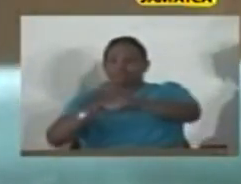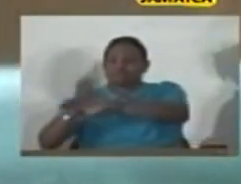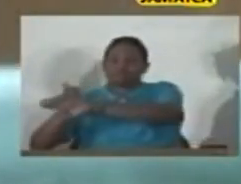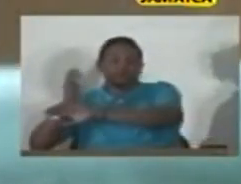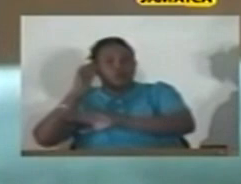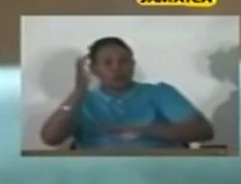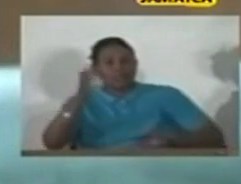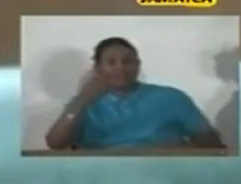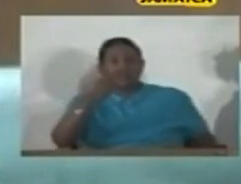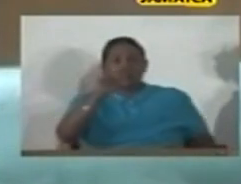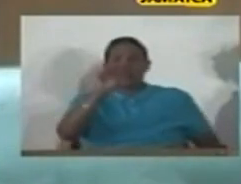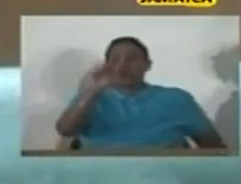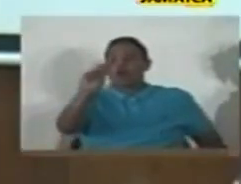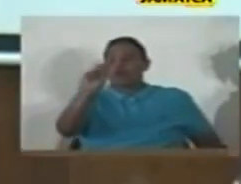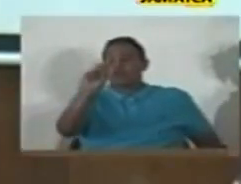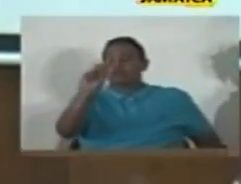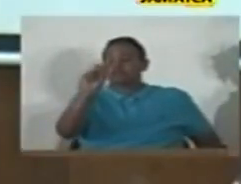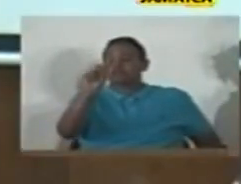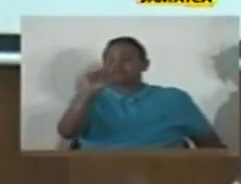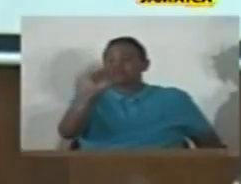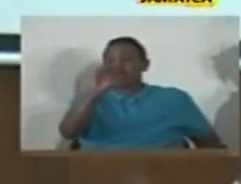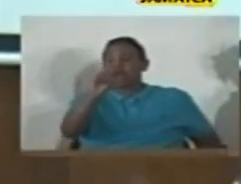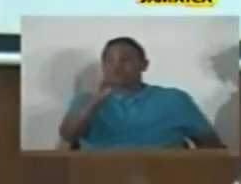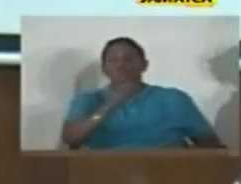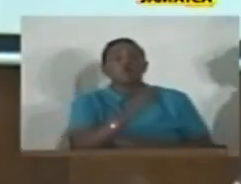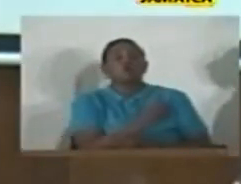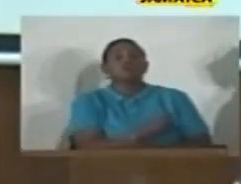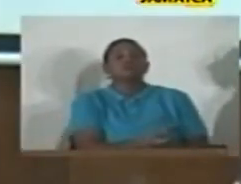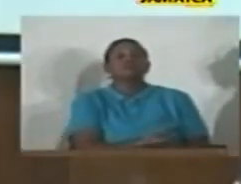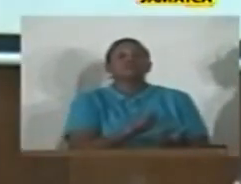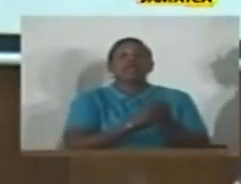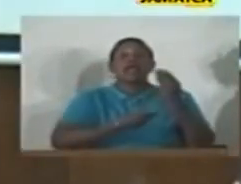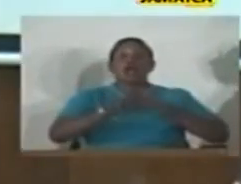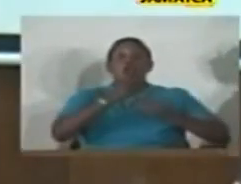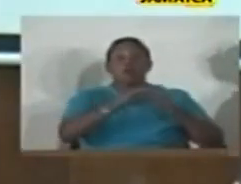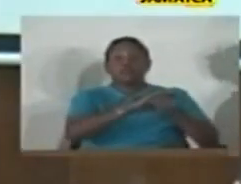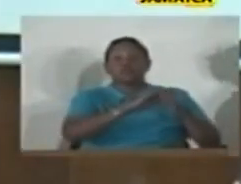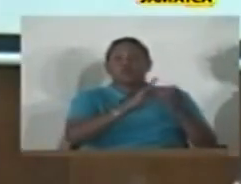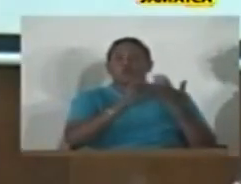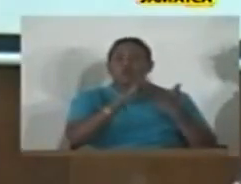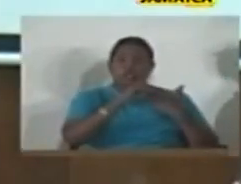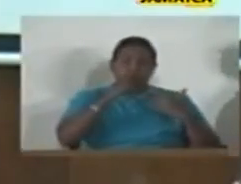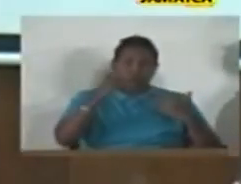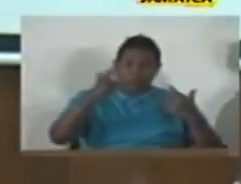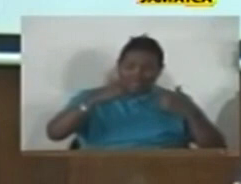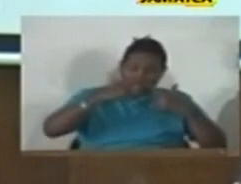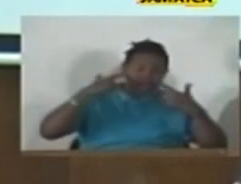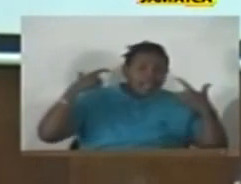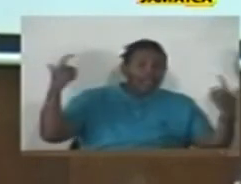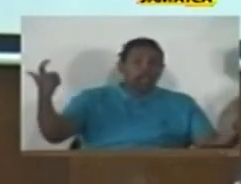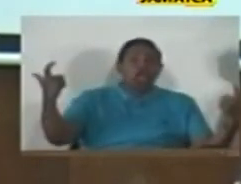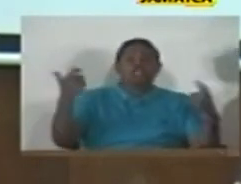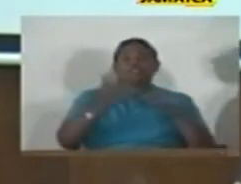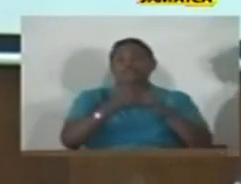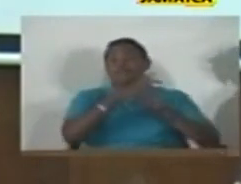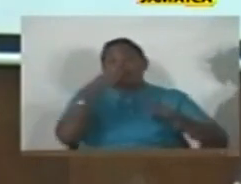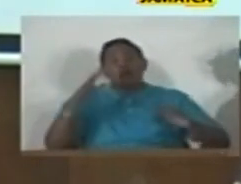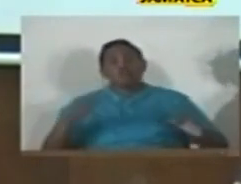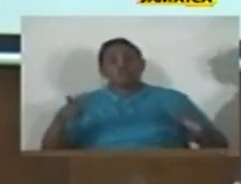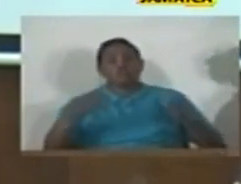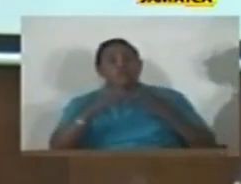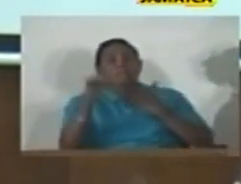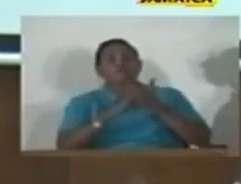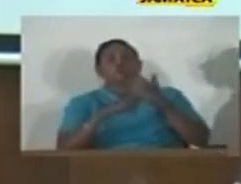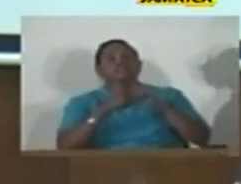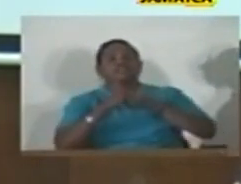The Holland Agro-Economic Zone project is slated to be the largest agricultural